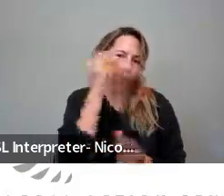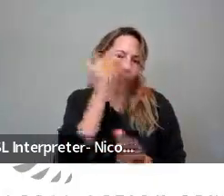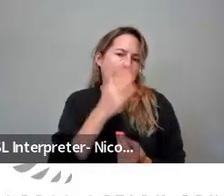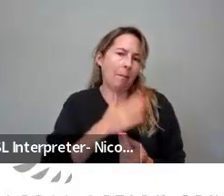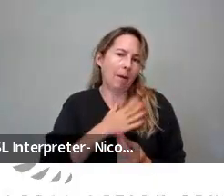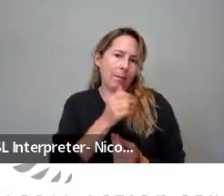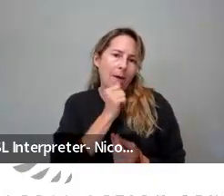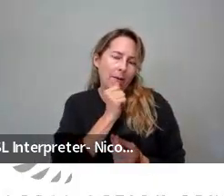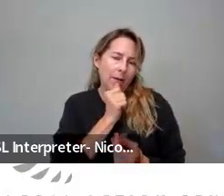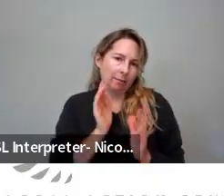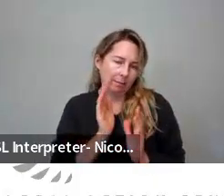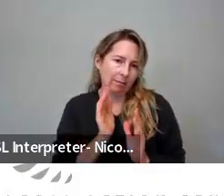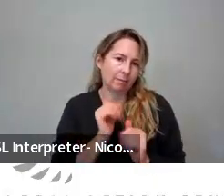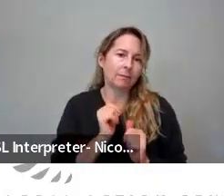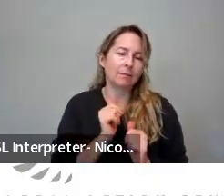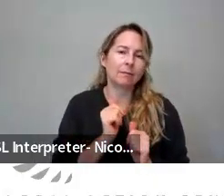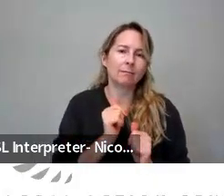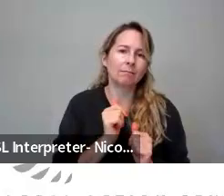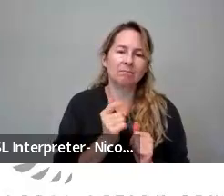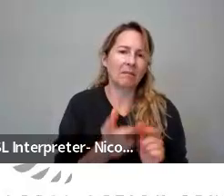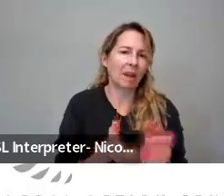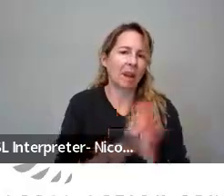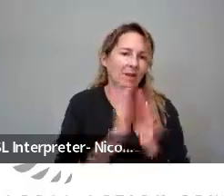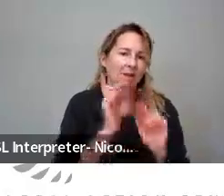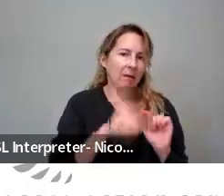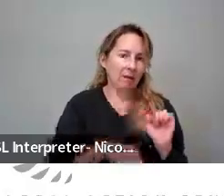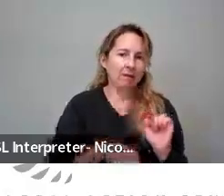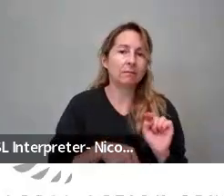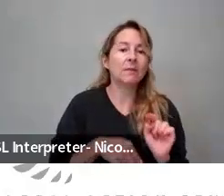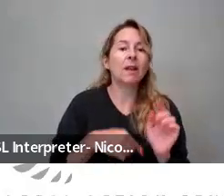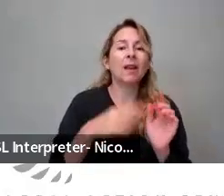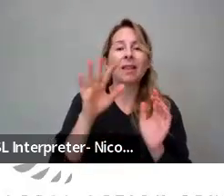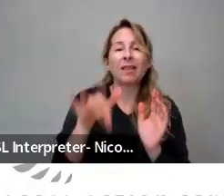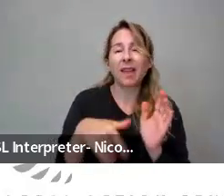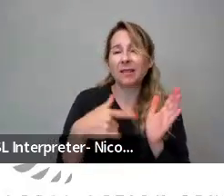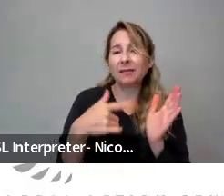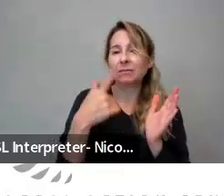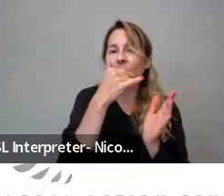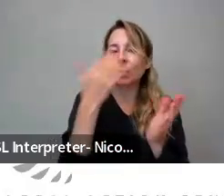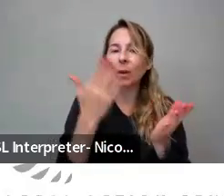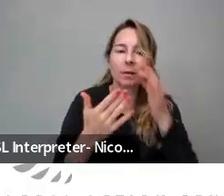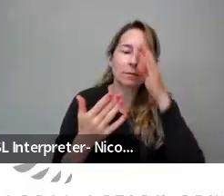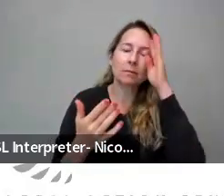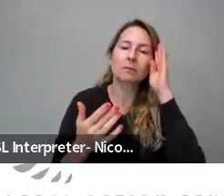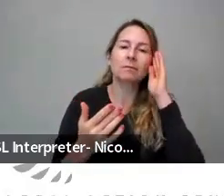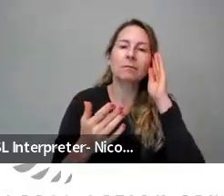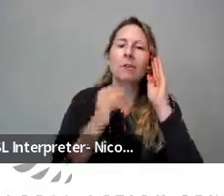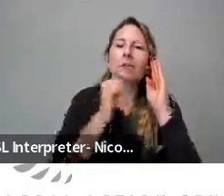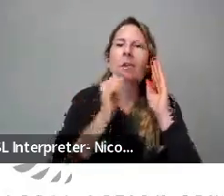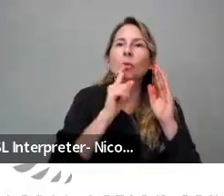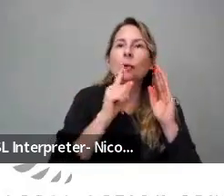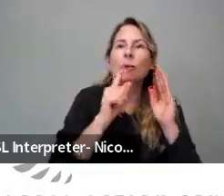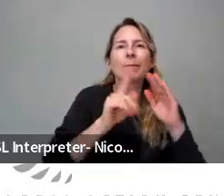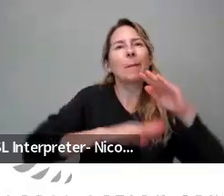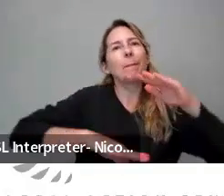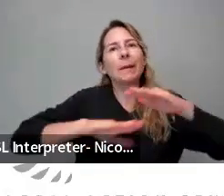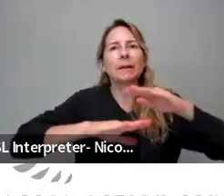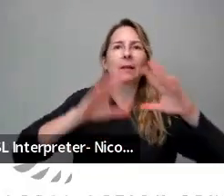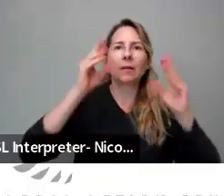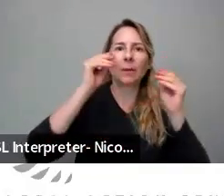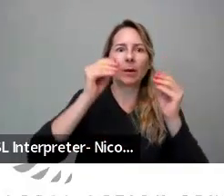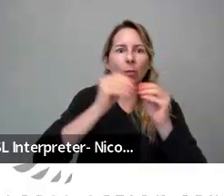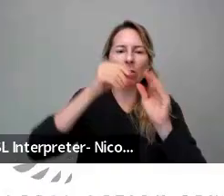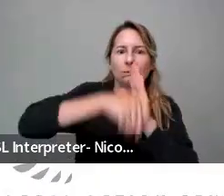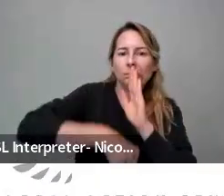intrusive includes information that is beyond the basics to confirm to the landlord that you do have a